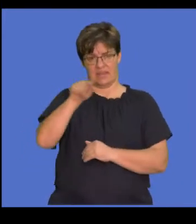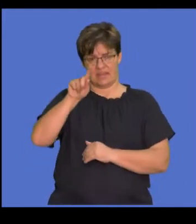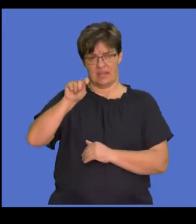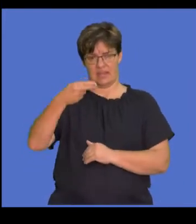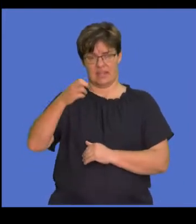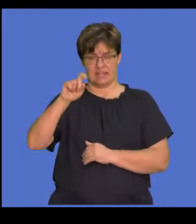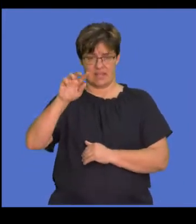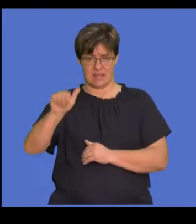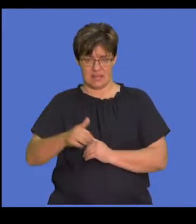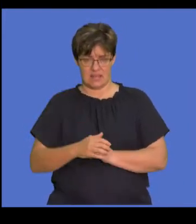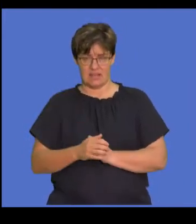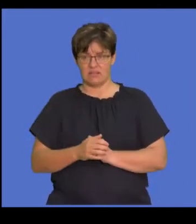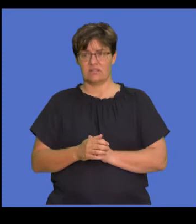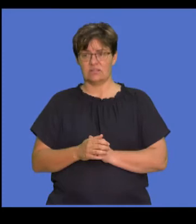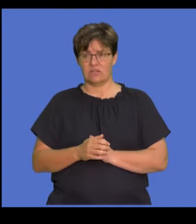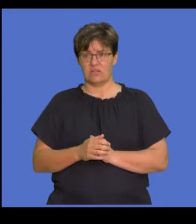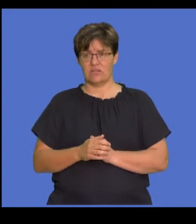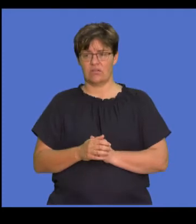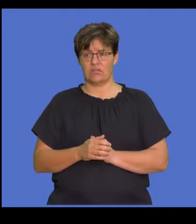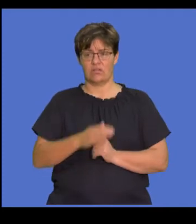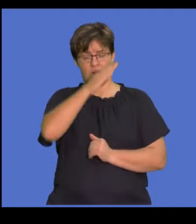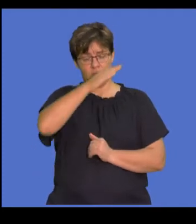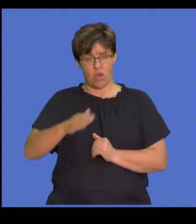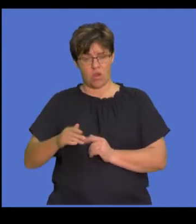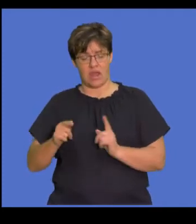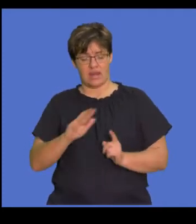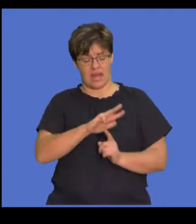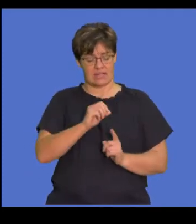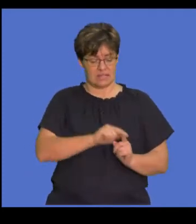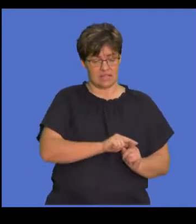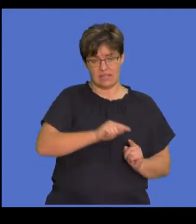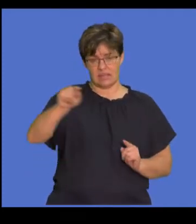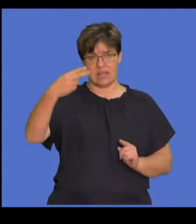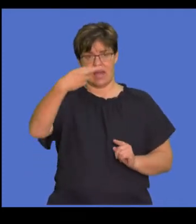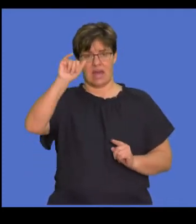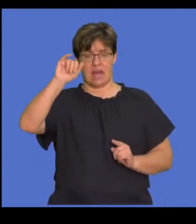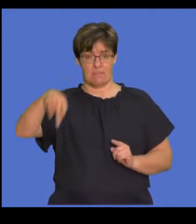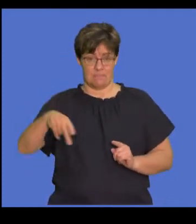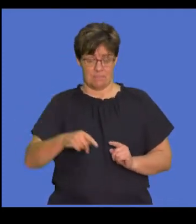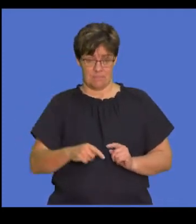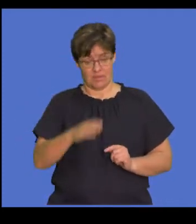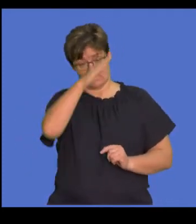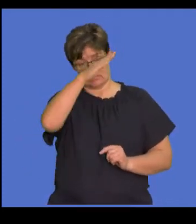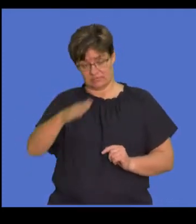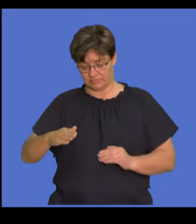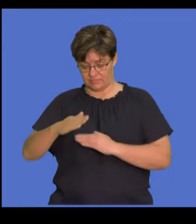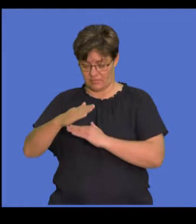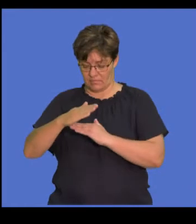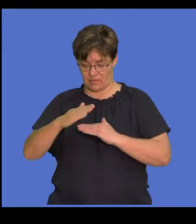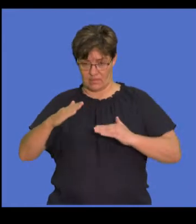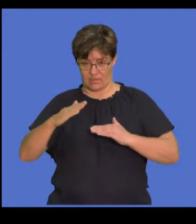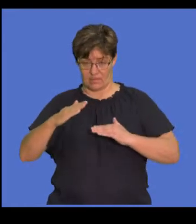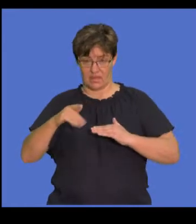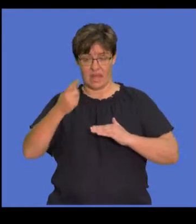I just said now that the longest one and also opposite the 90 degrees is called the hypotenuse. In relation